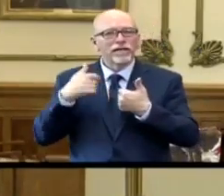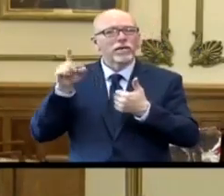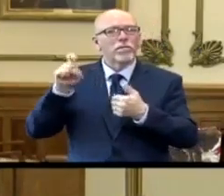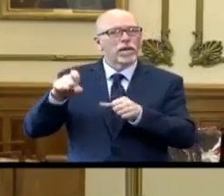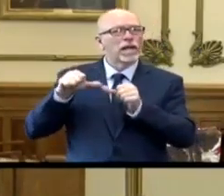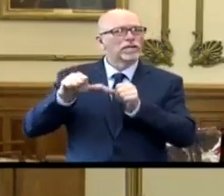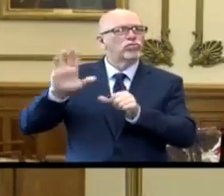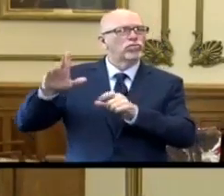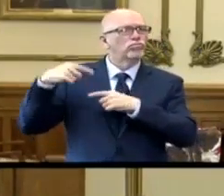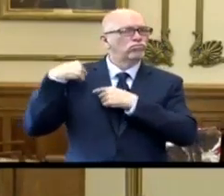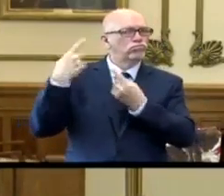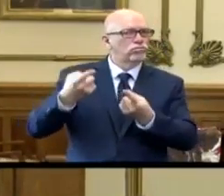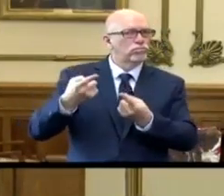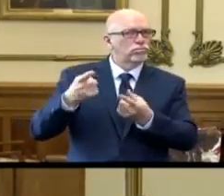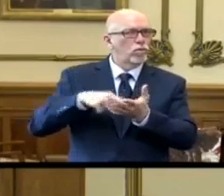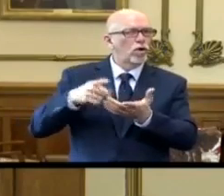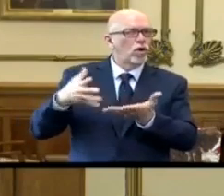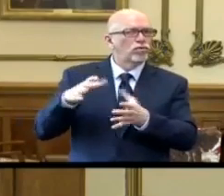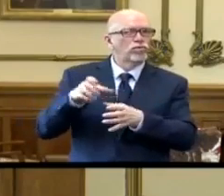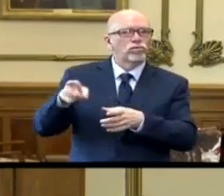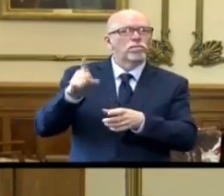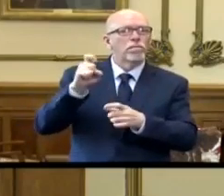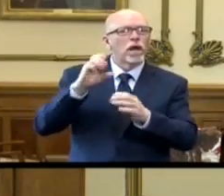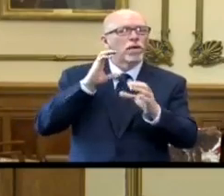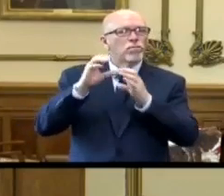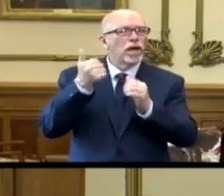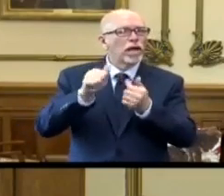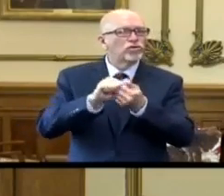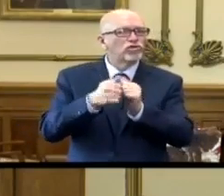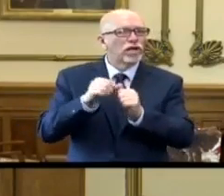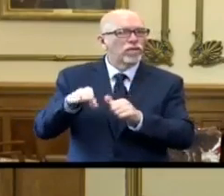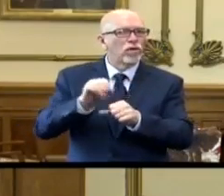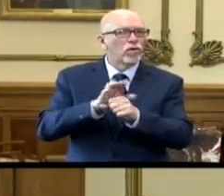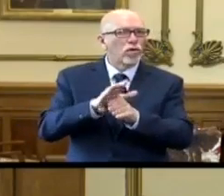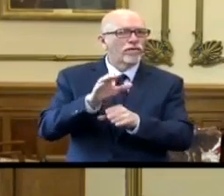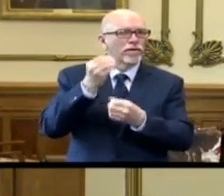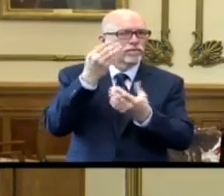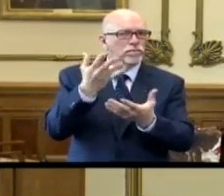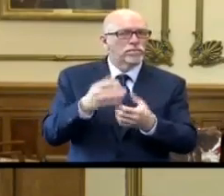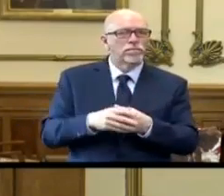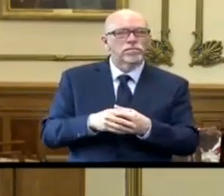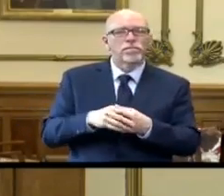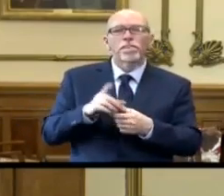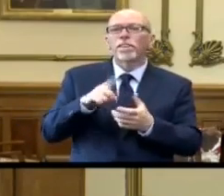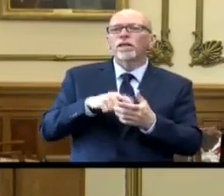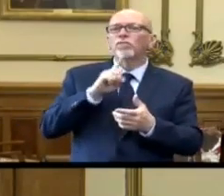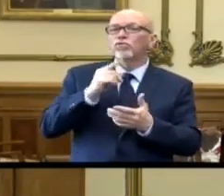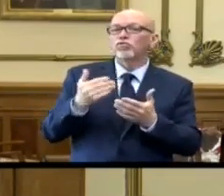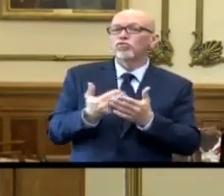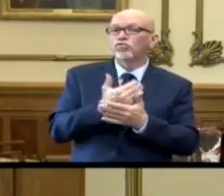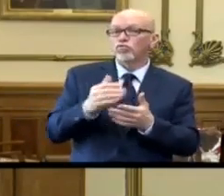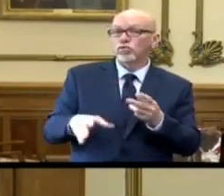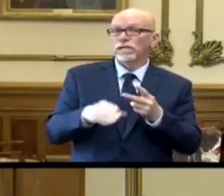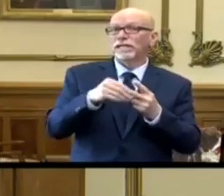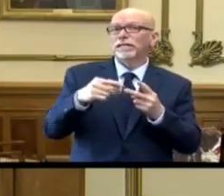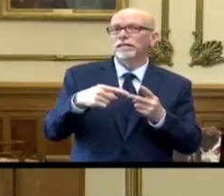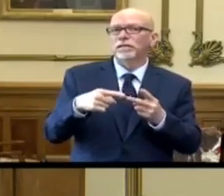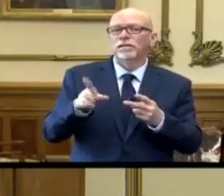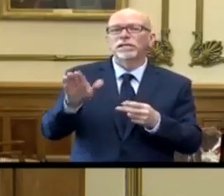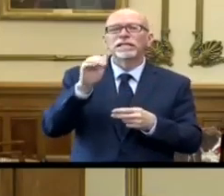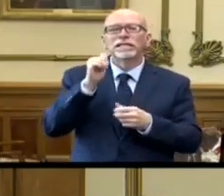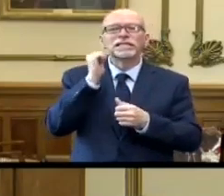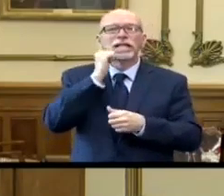already have been asked to do, which is to communicate changes in their COVID status. The thing that was really new with that was the